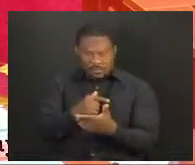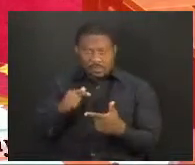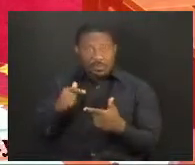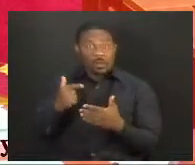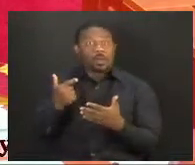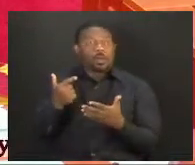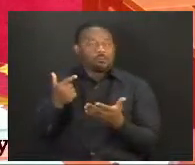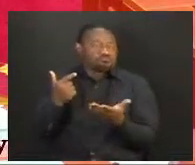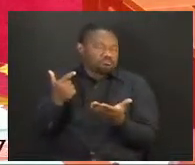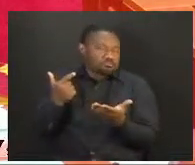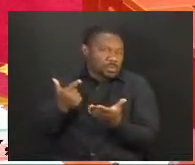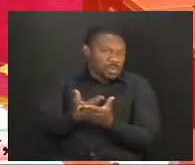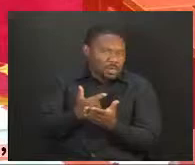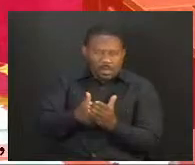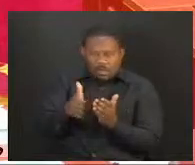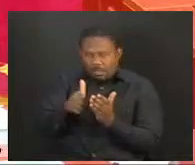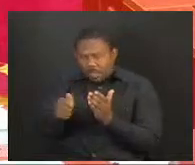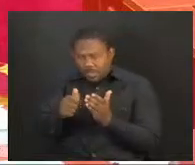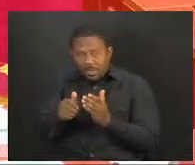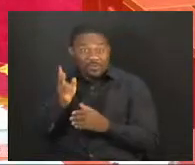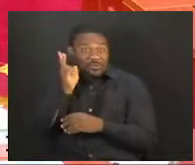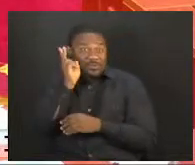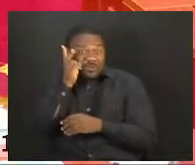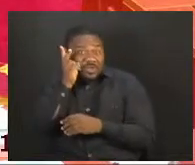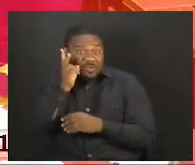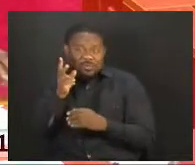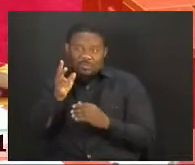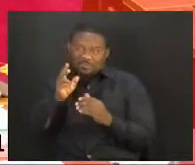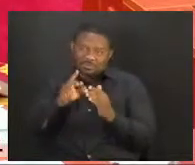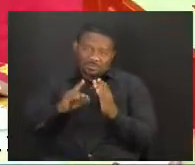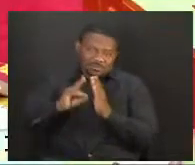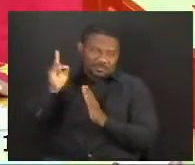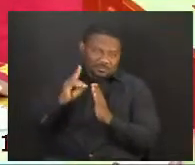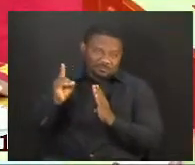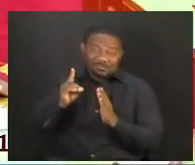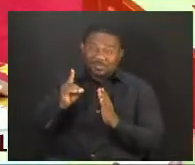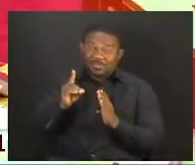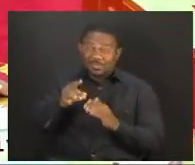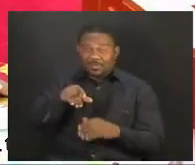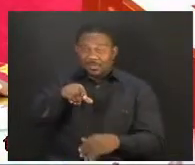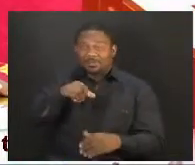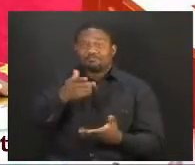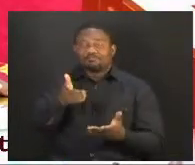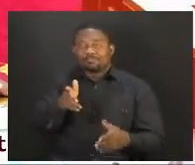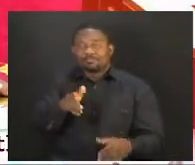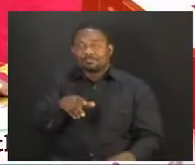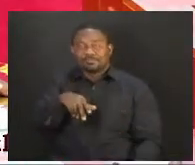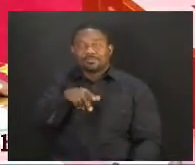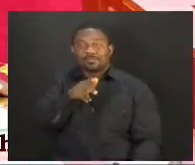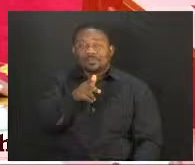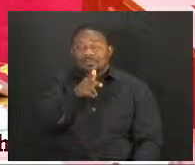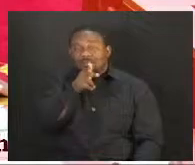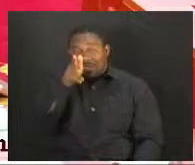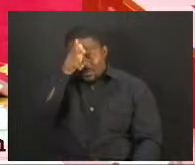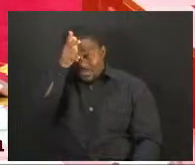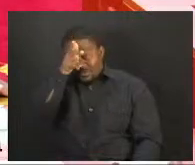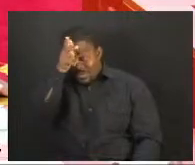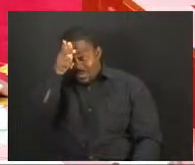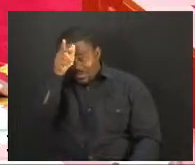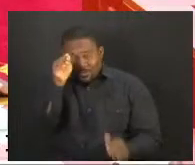Project, Vegetable Development Project, and Nkoko Nketenkete are all key components of the